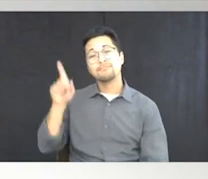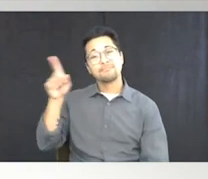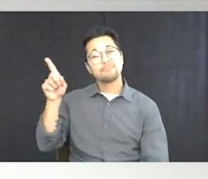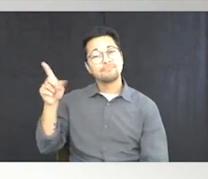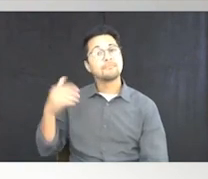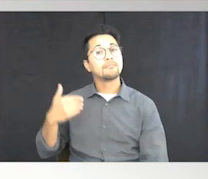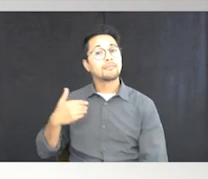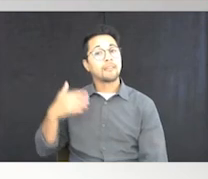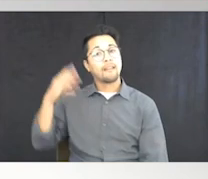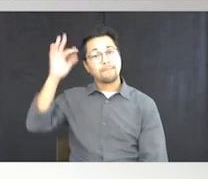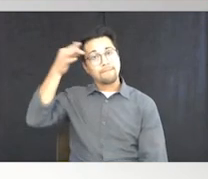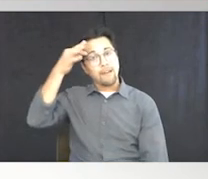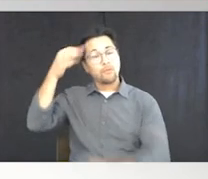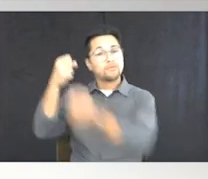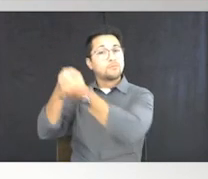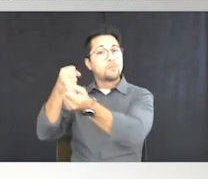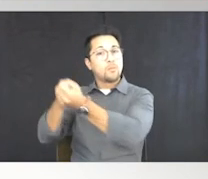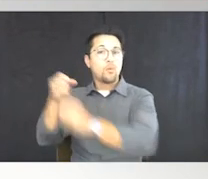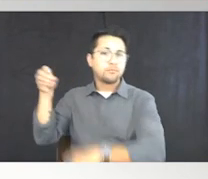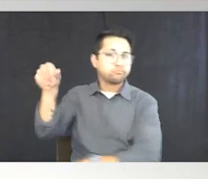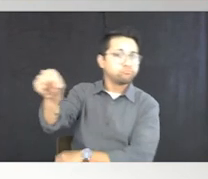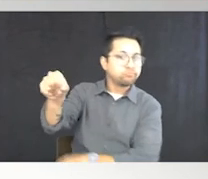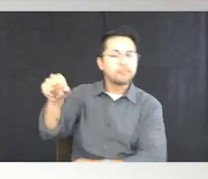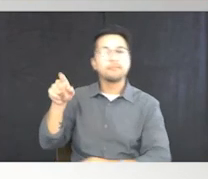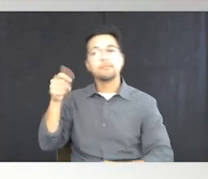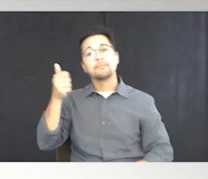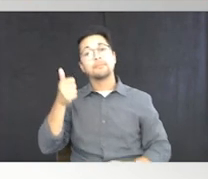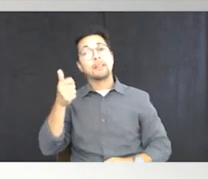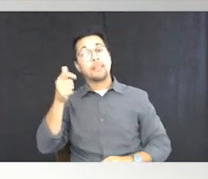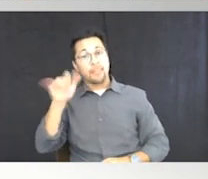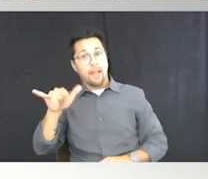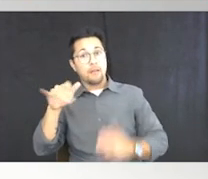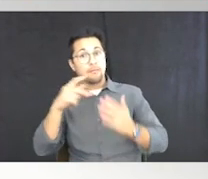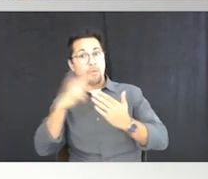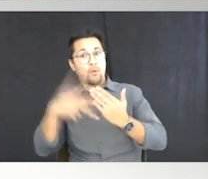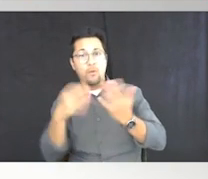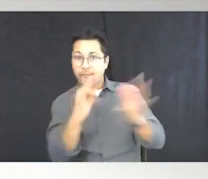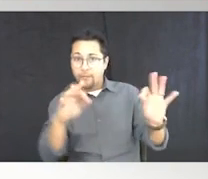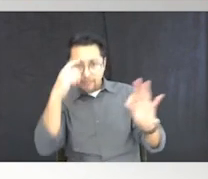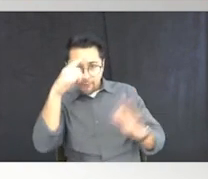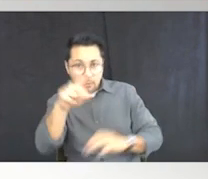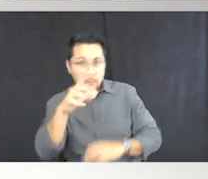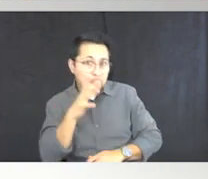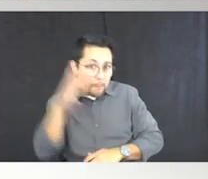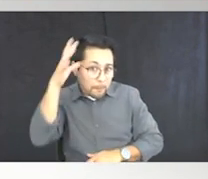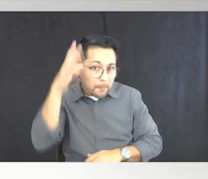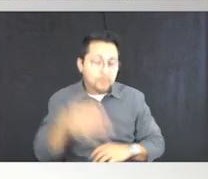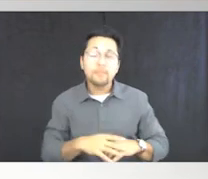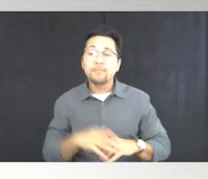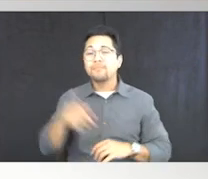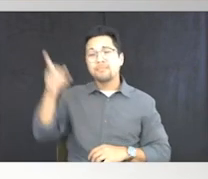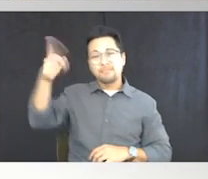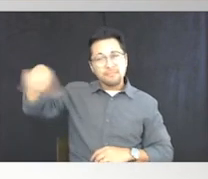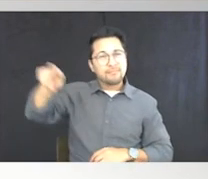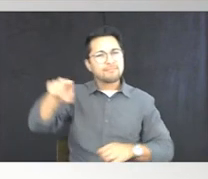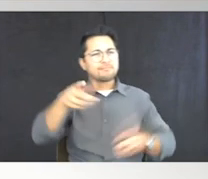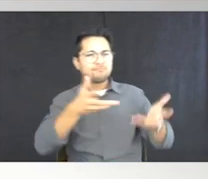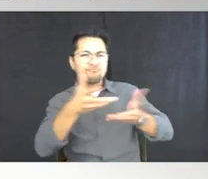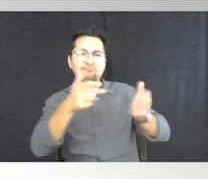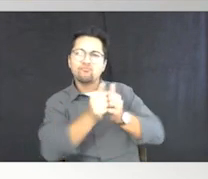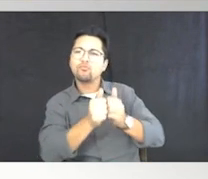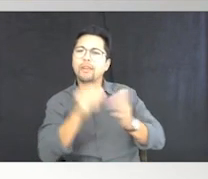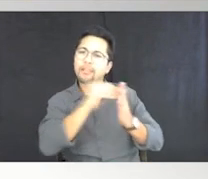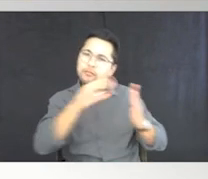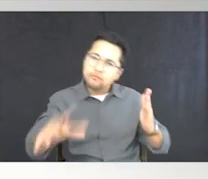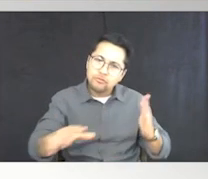is federally funded and is free to parents, and they work with